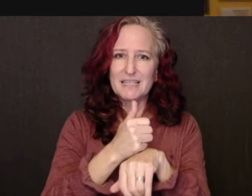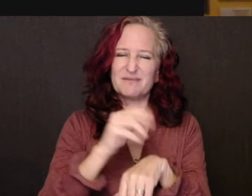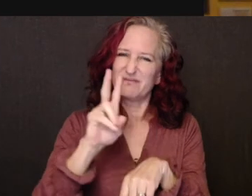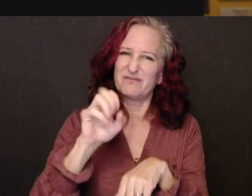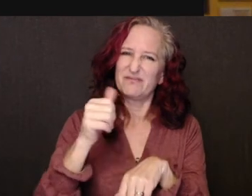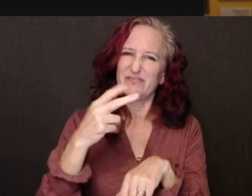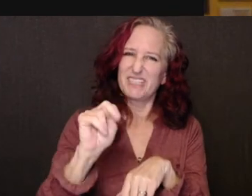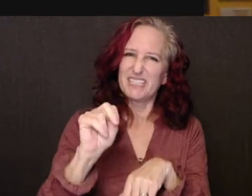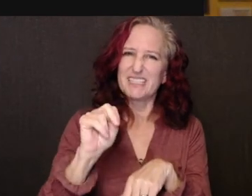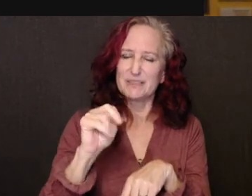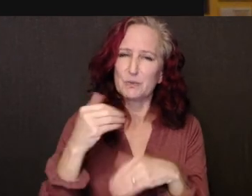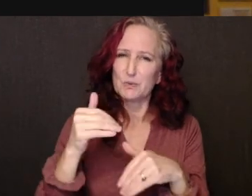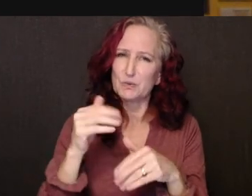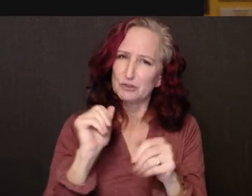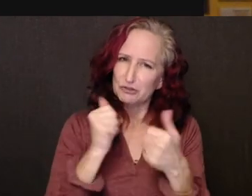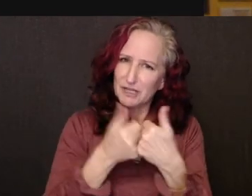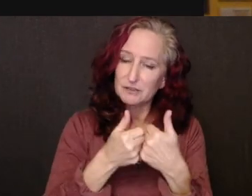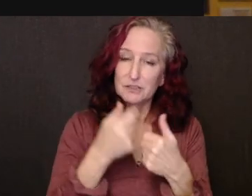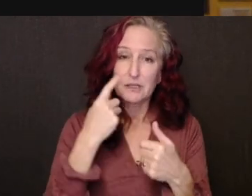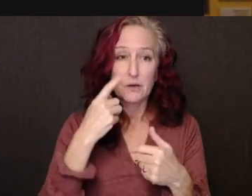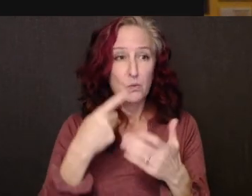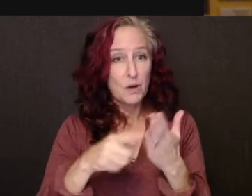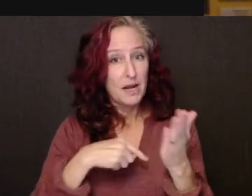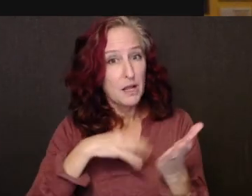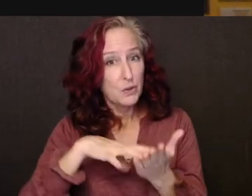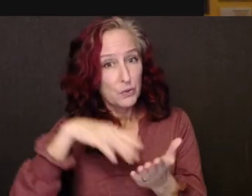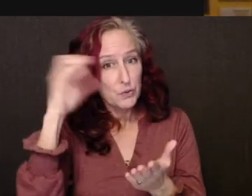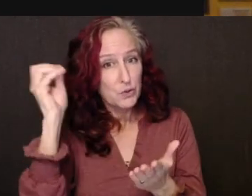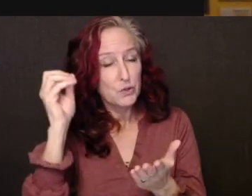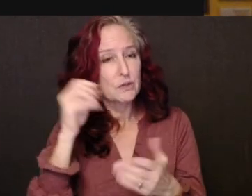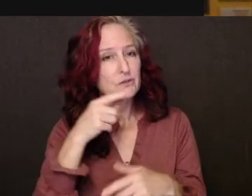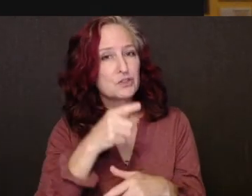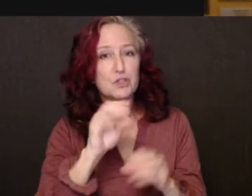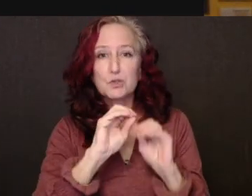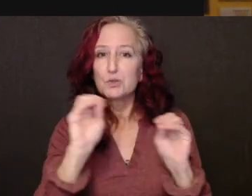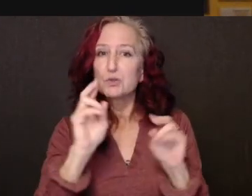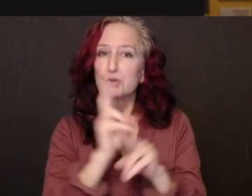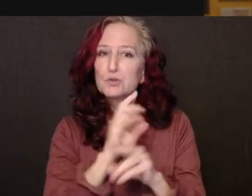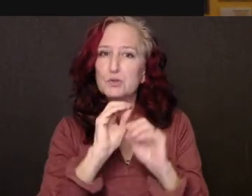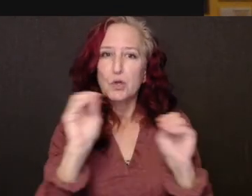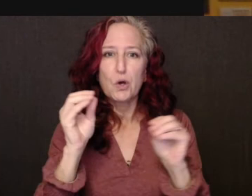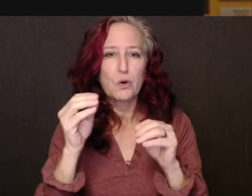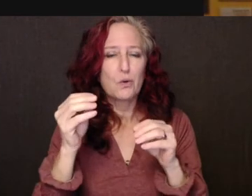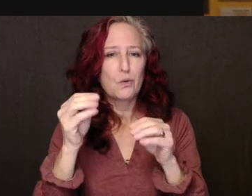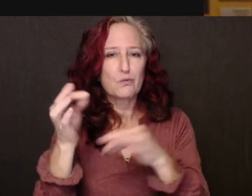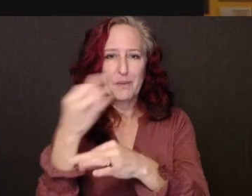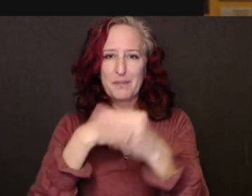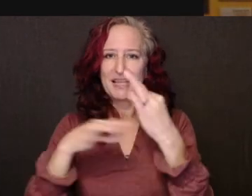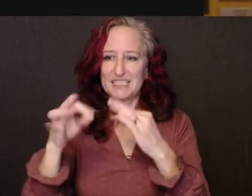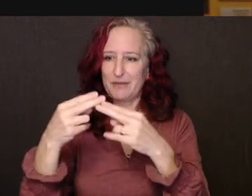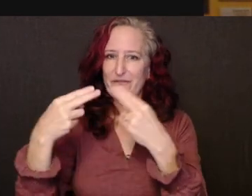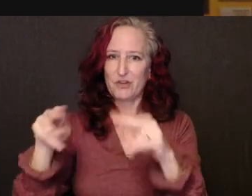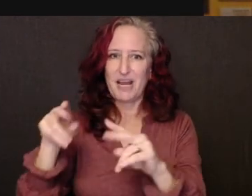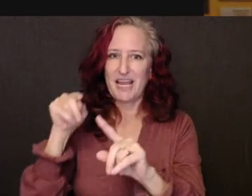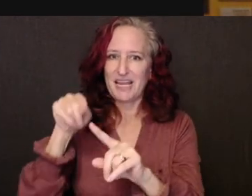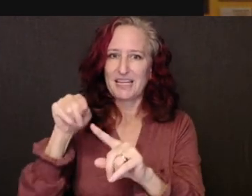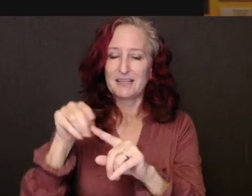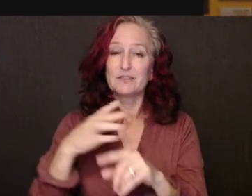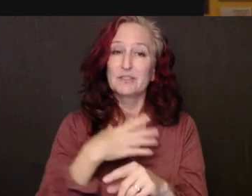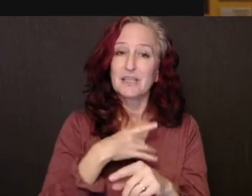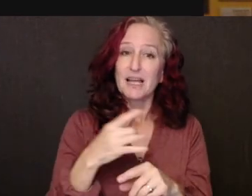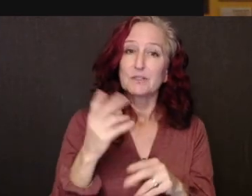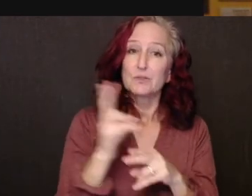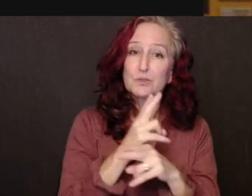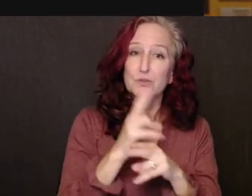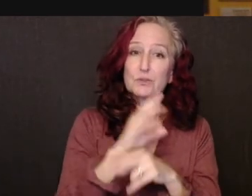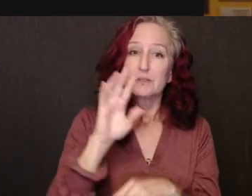cupcakes, and it was really interesting because I know that baking can be challenging if you're plant-based or vegan, I should say.